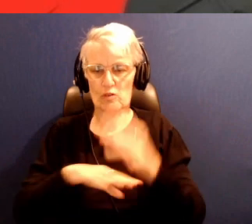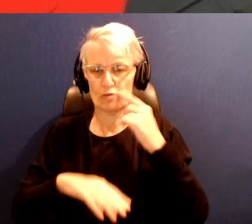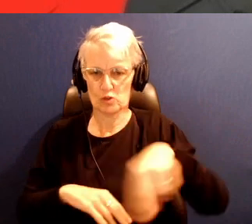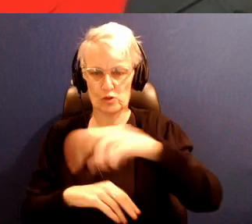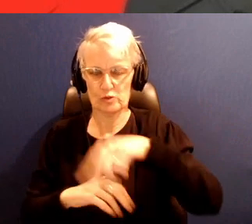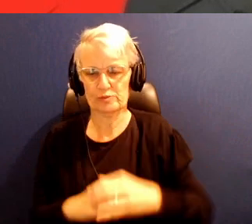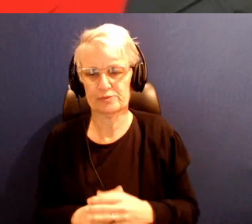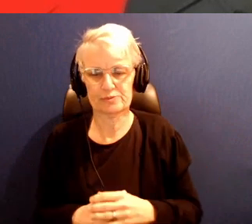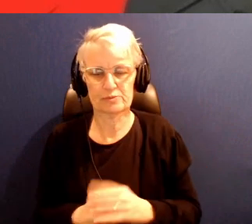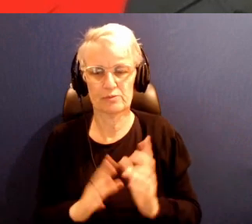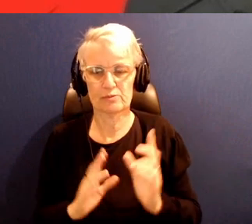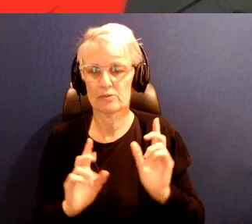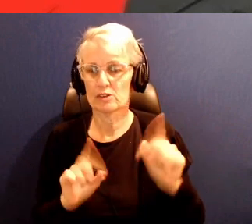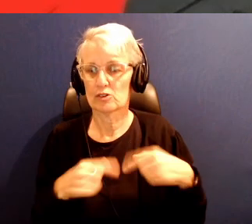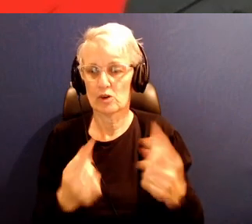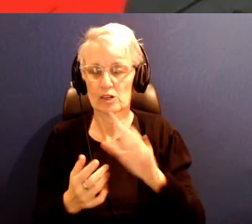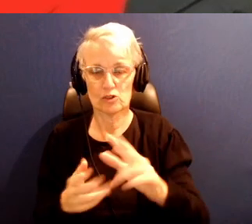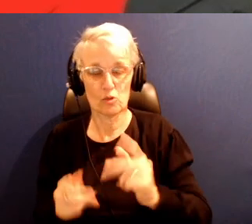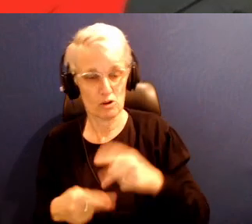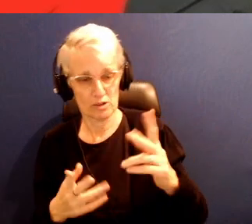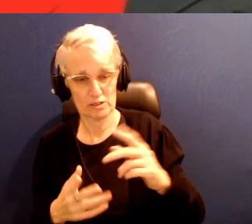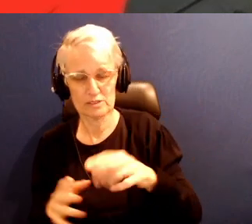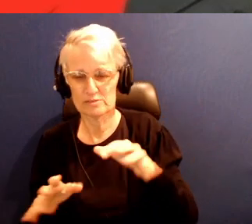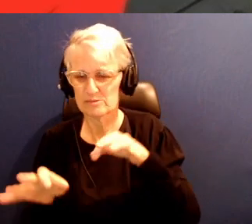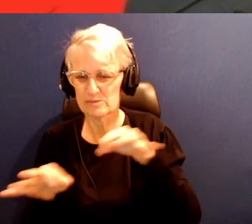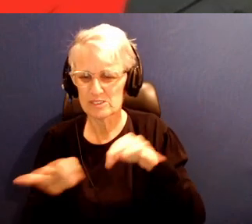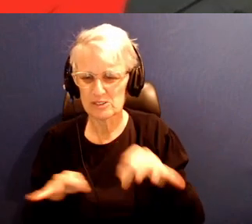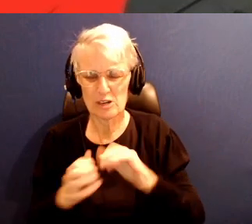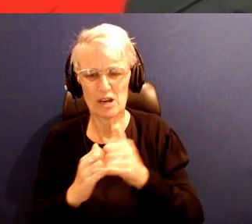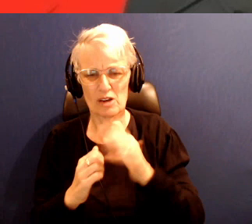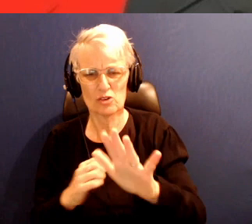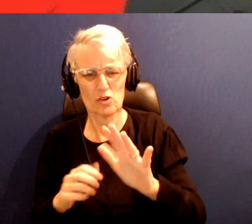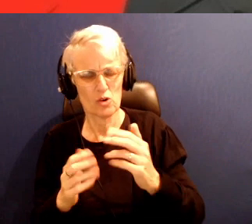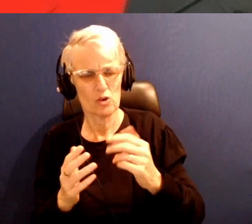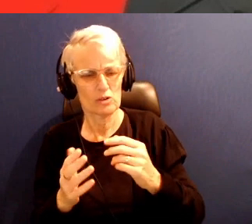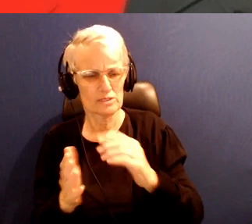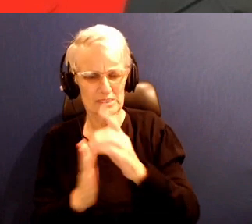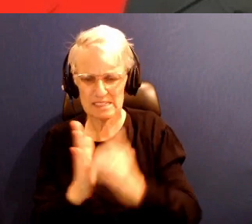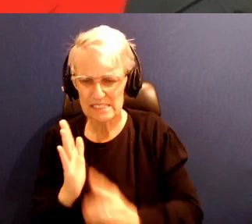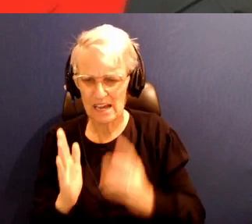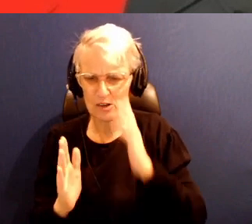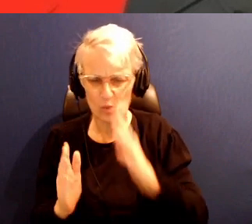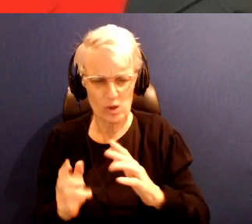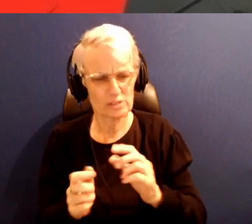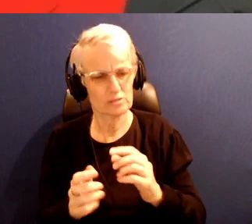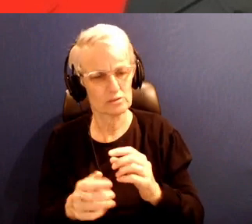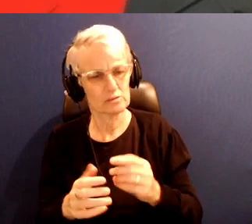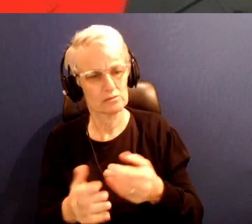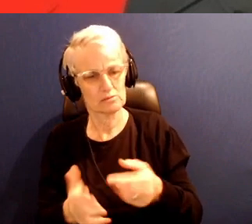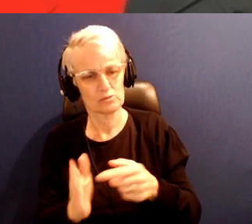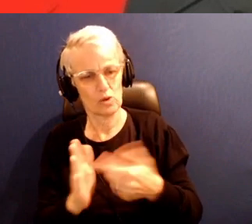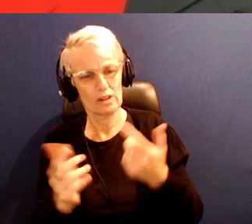youth. Throughout your proposal, be sure to describe how the design of your internship project will enable a